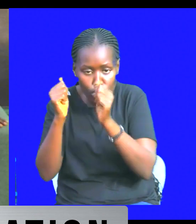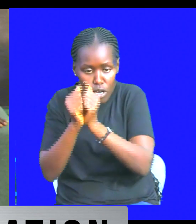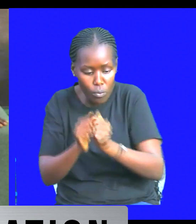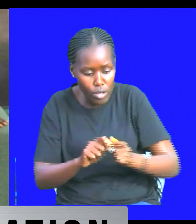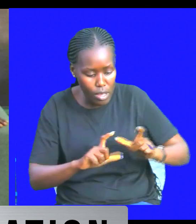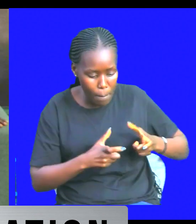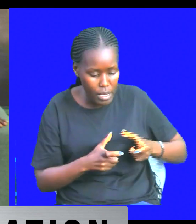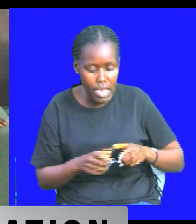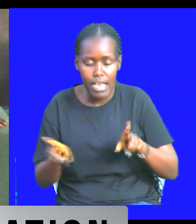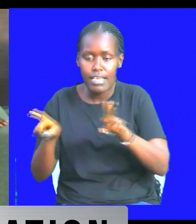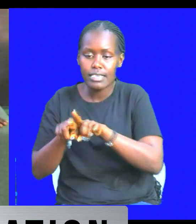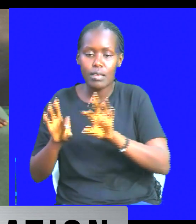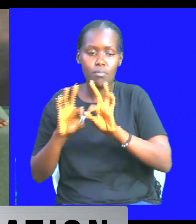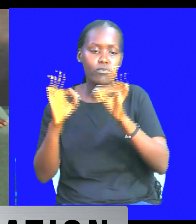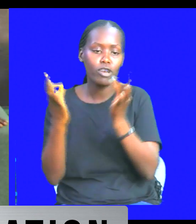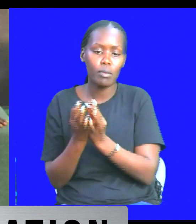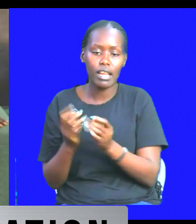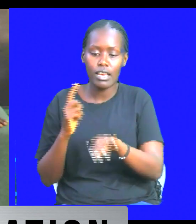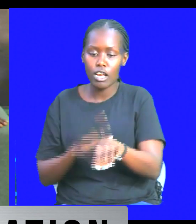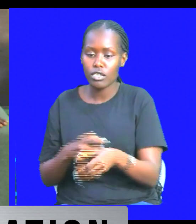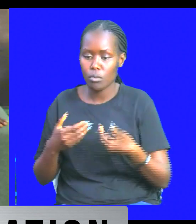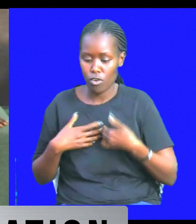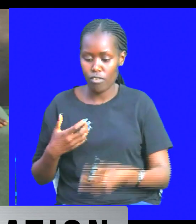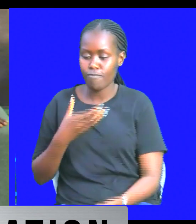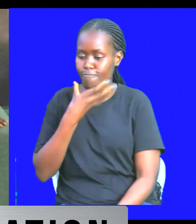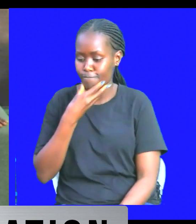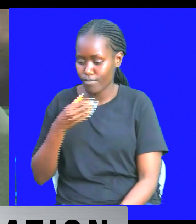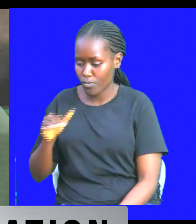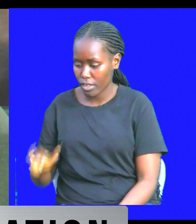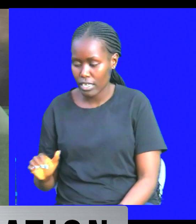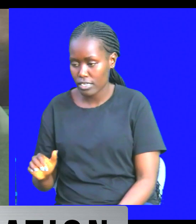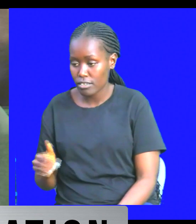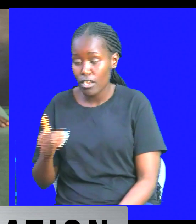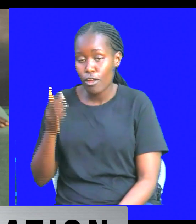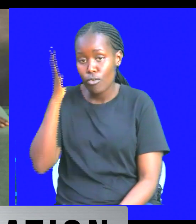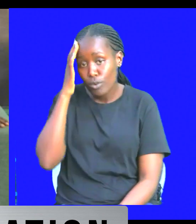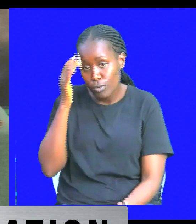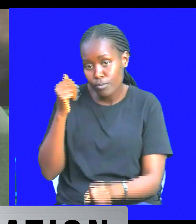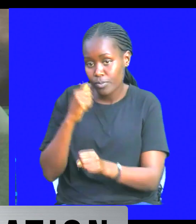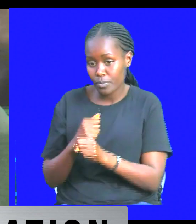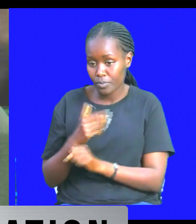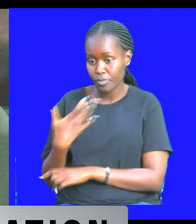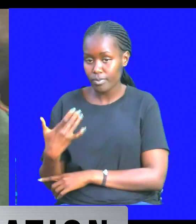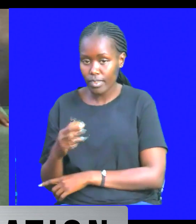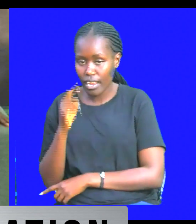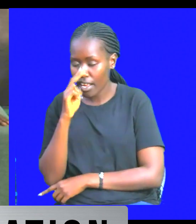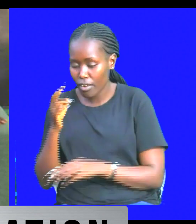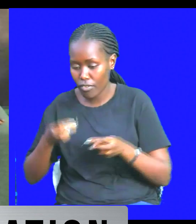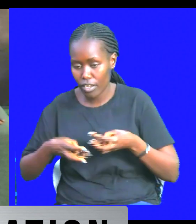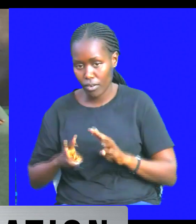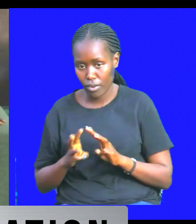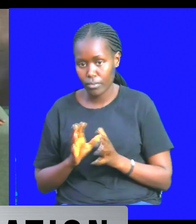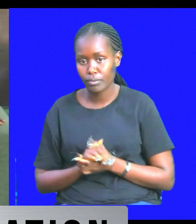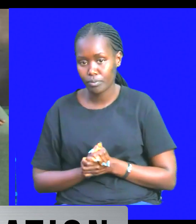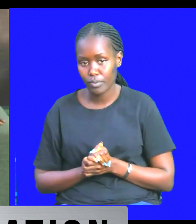family. When you have that young son who always knows how to do some things in a funny way, you have to allow yourself to know